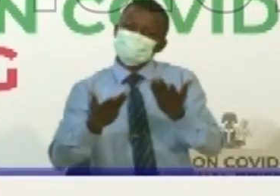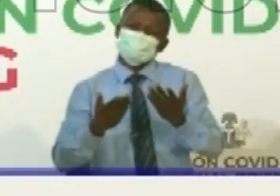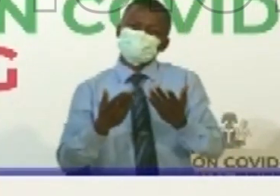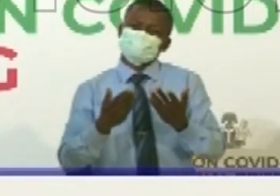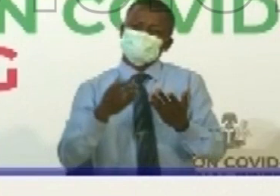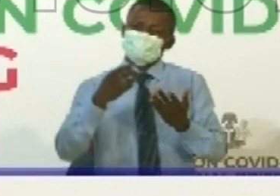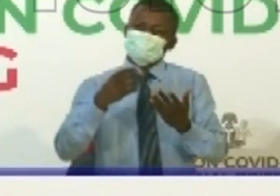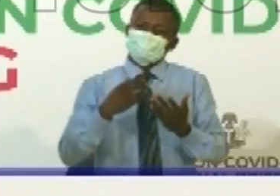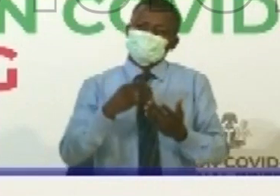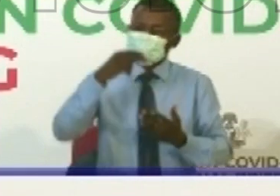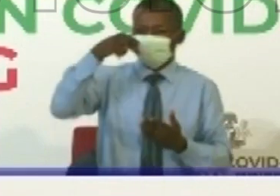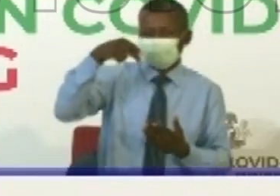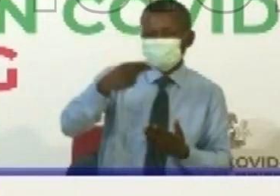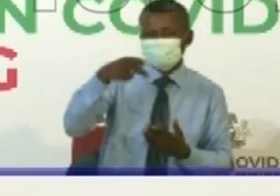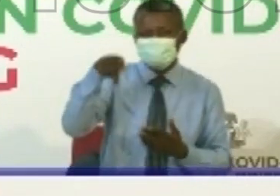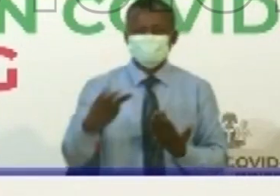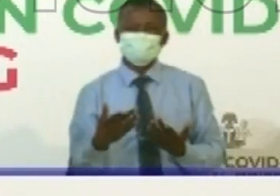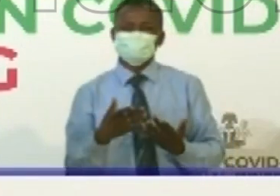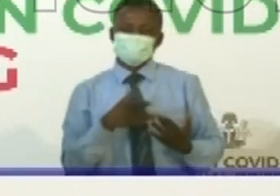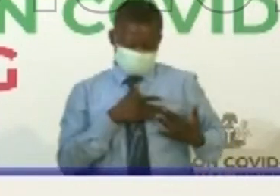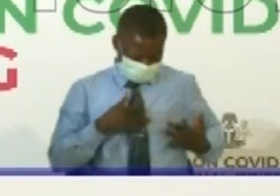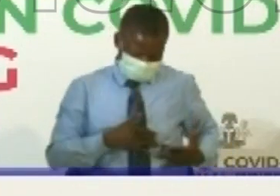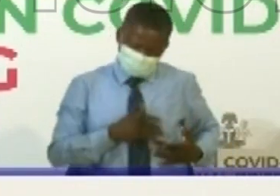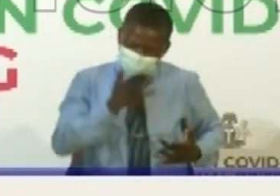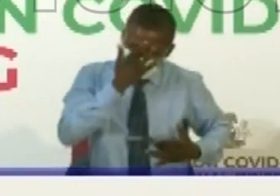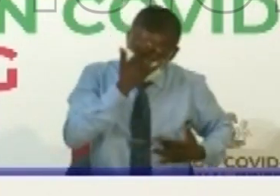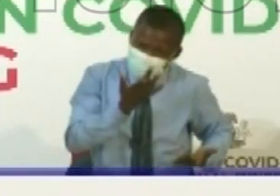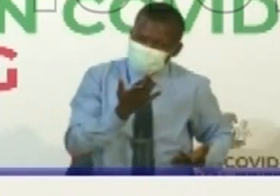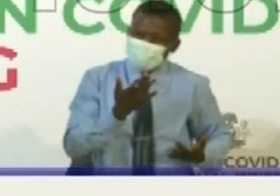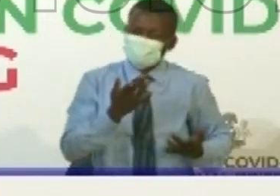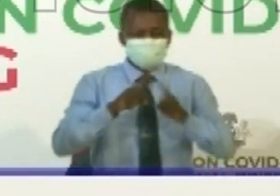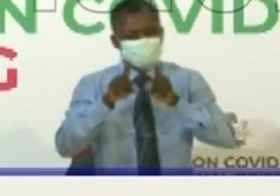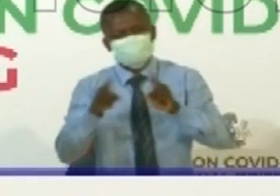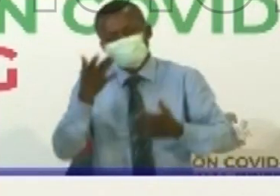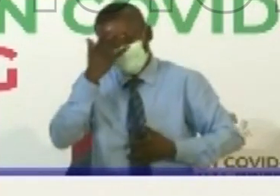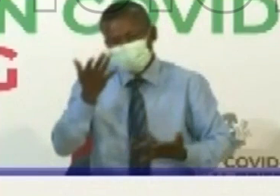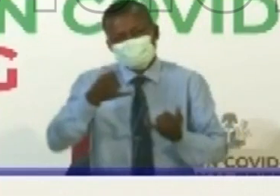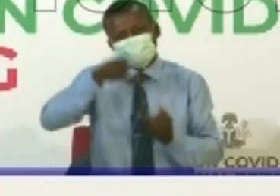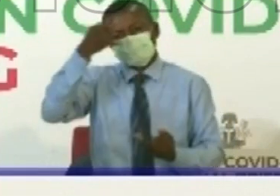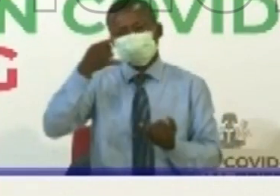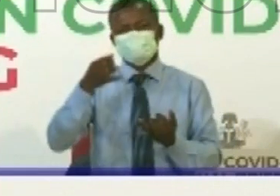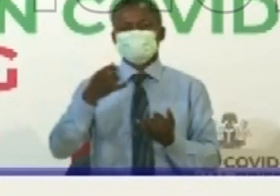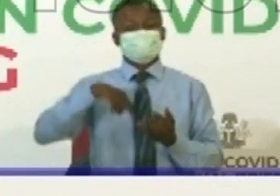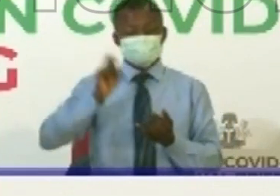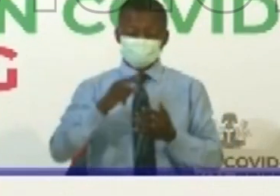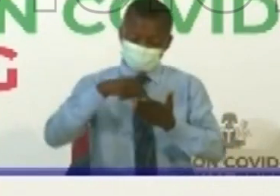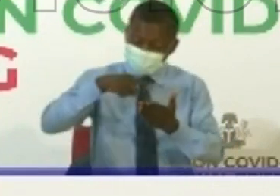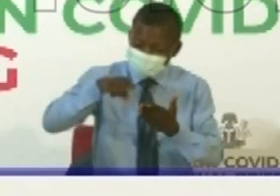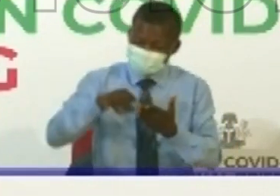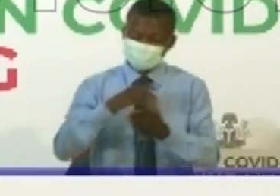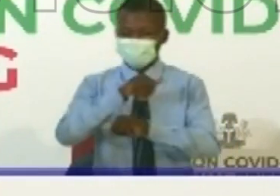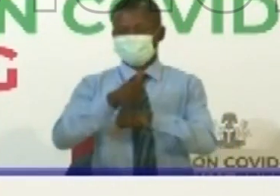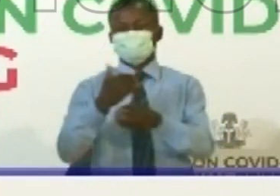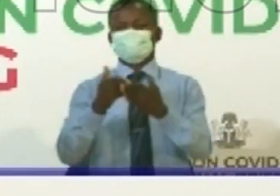hypertension, liver disease, kidney disease, and all that. These are all the things that you need to check and establish before you can say